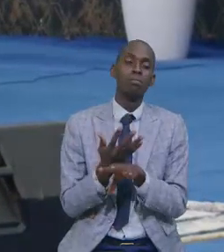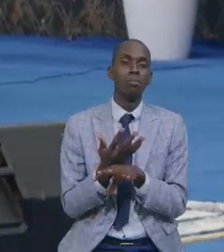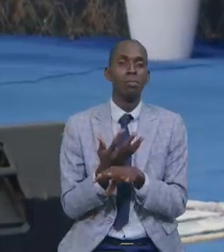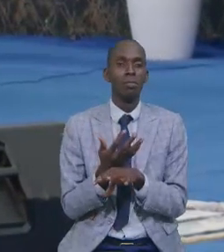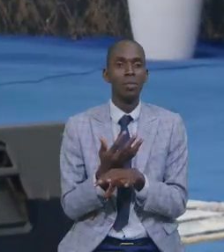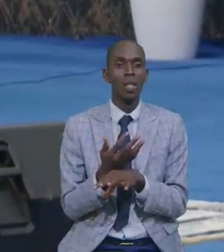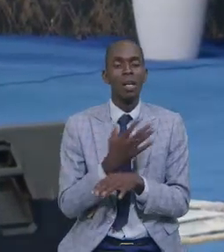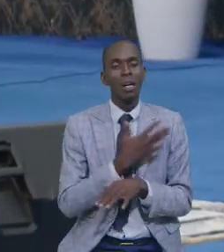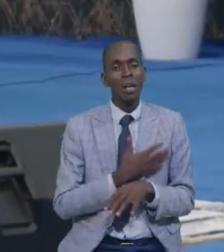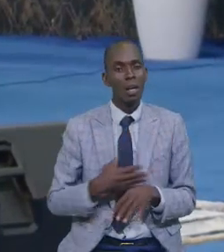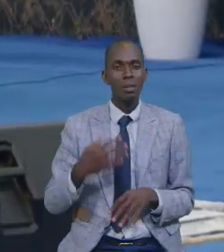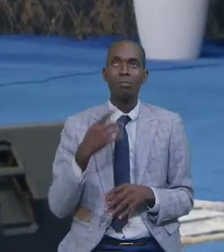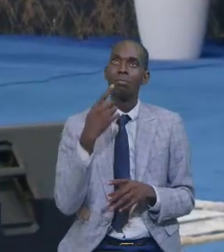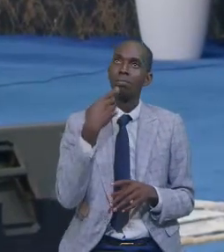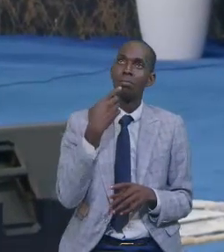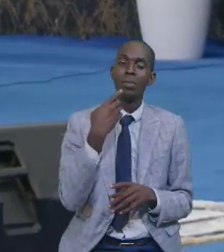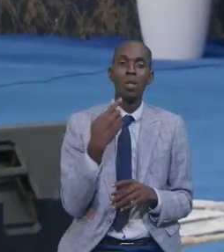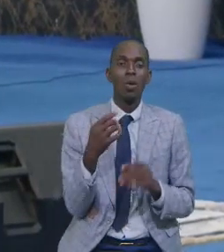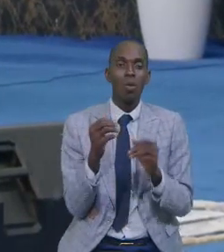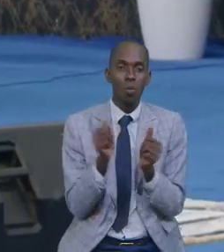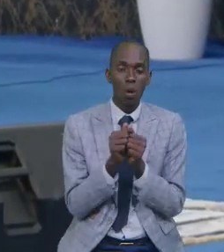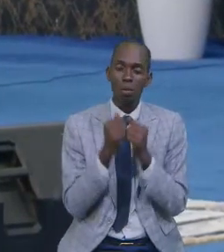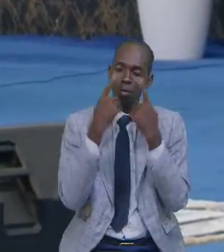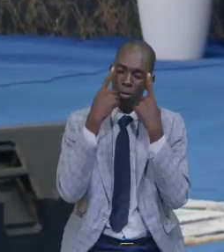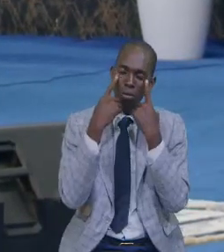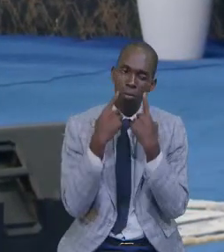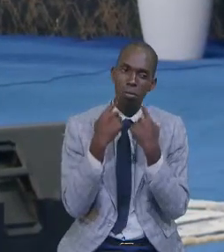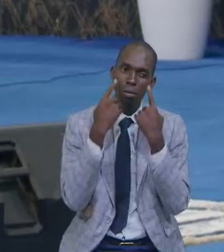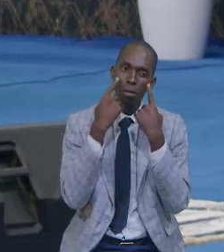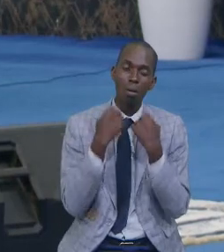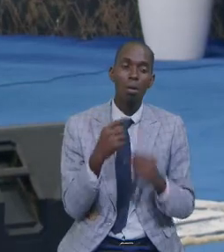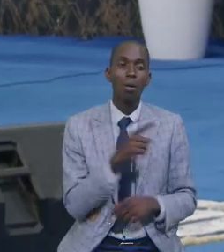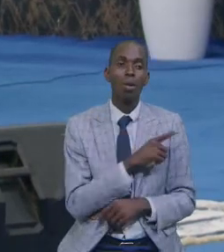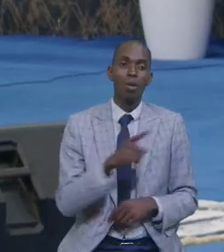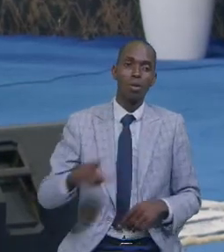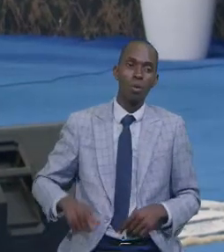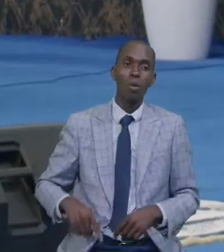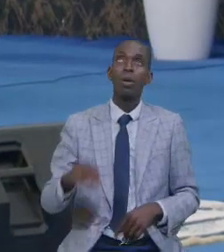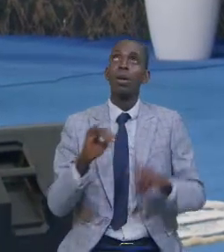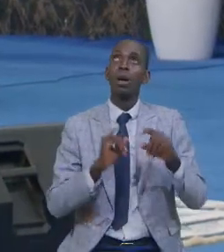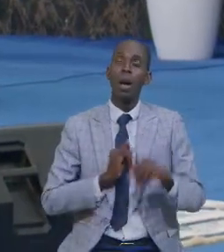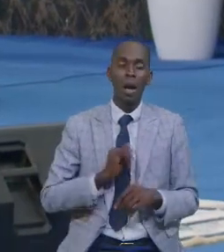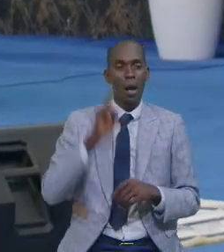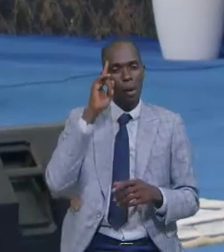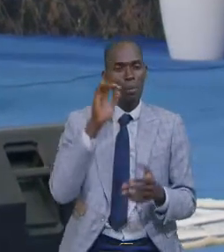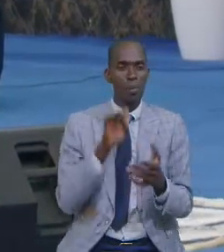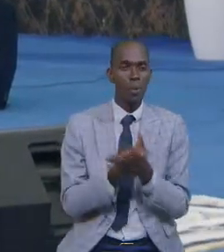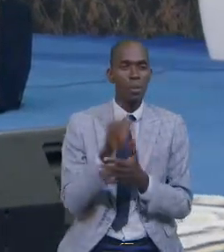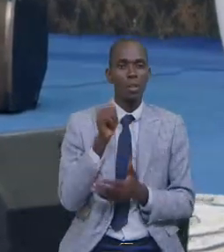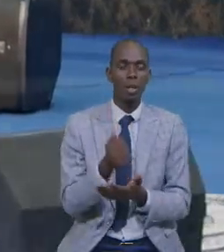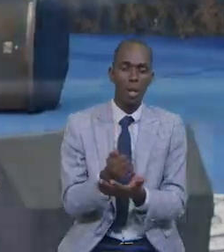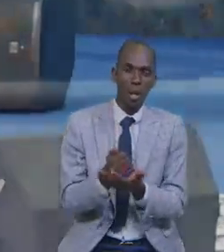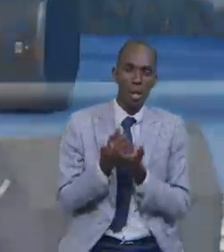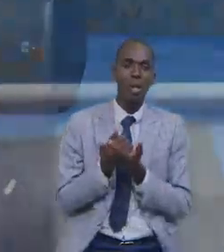and said with tears, Lord, I believe, help thou